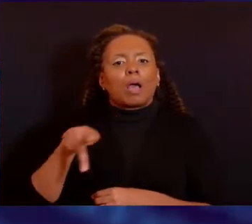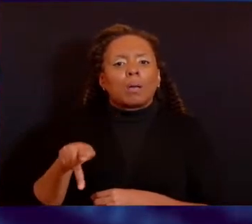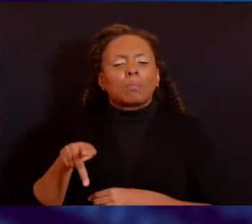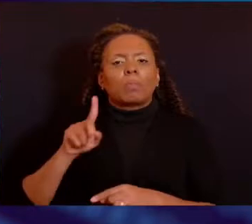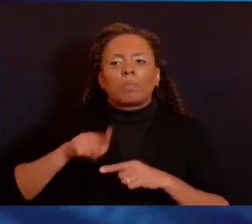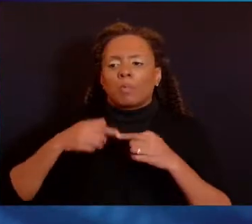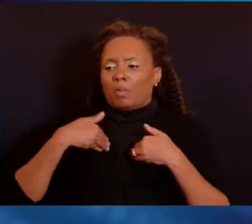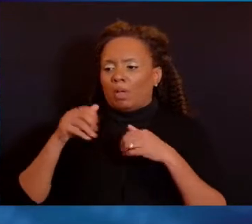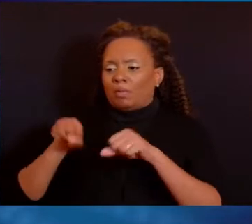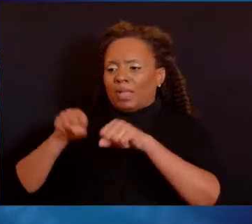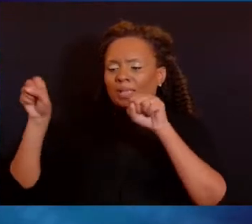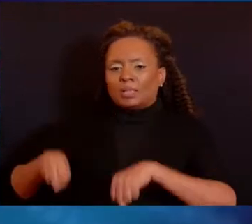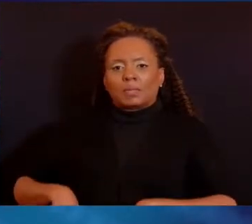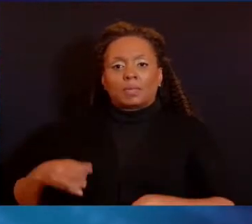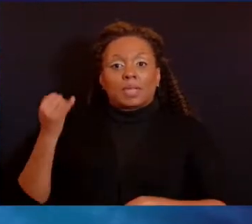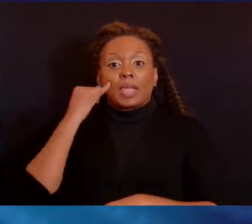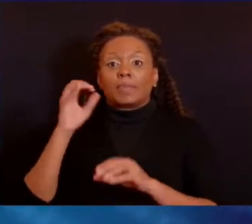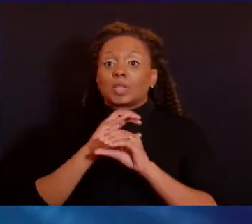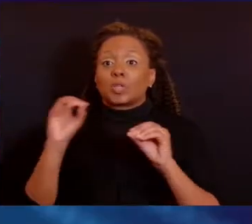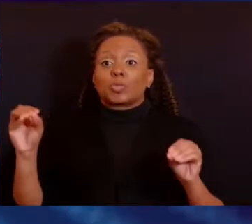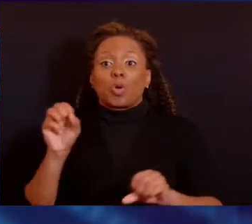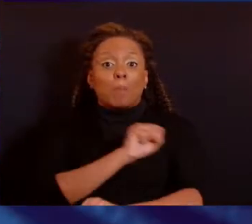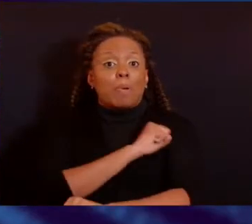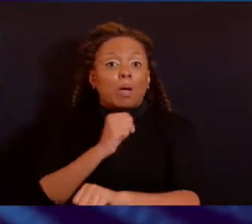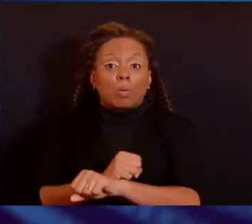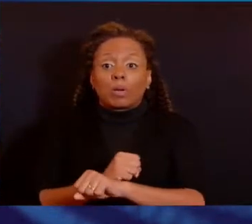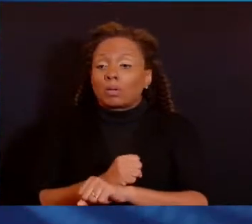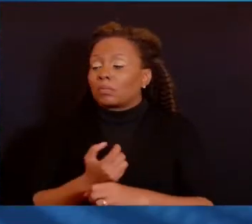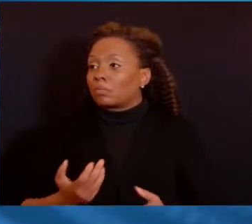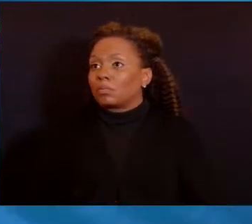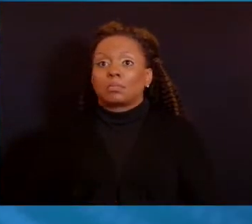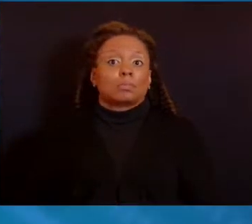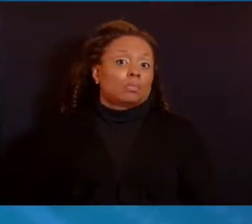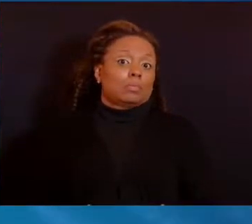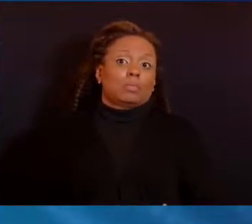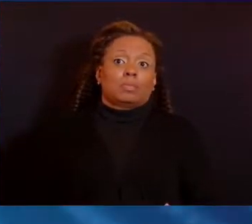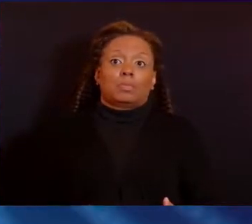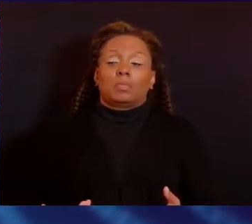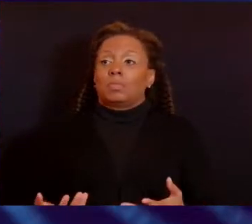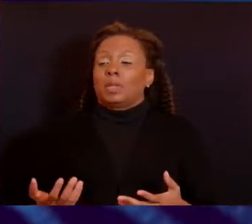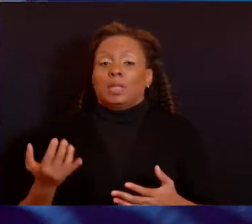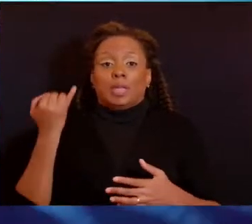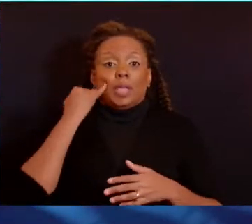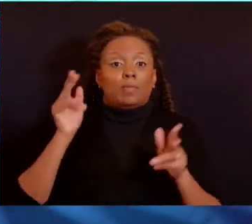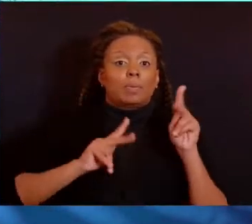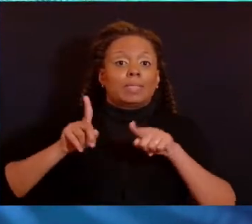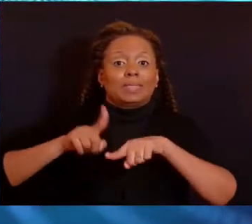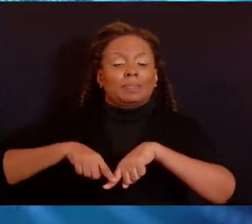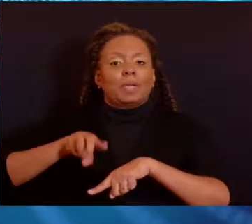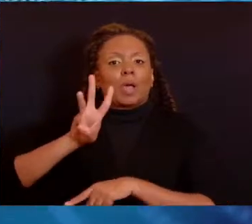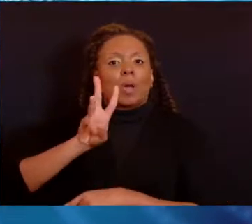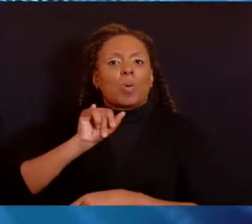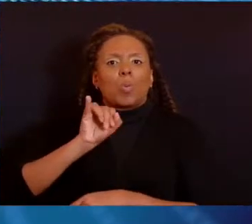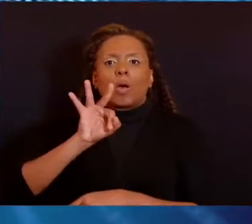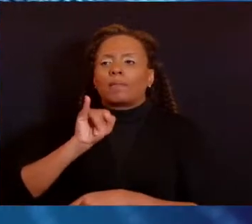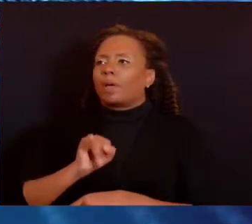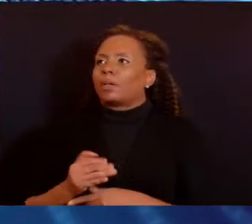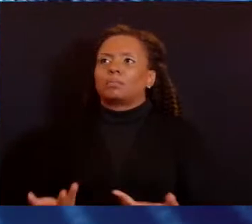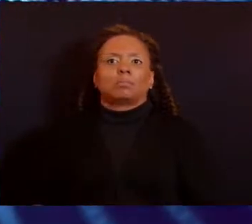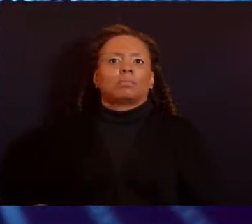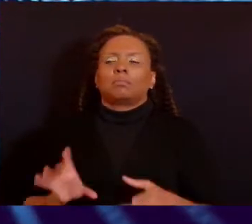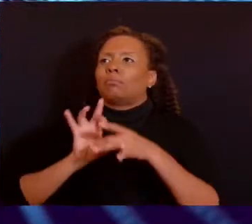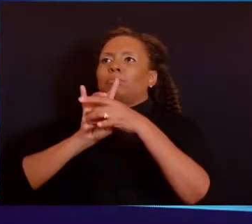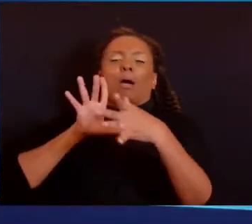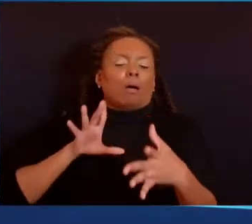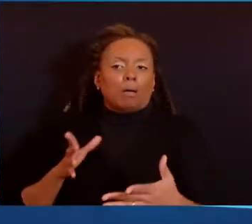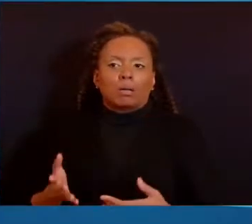systems, if we have power outages, then if somebody doesn't have data, and if they're relying on Wi-Fi, then you would have a problem. I don't know how many people